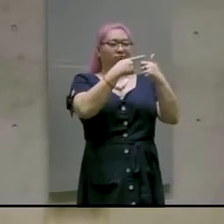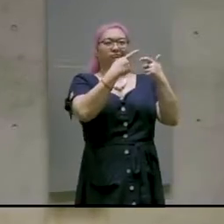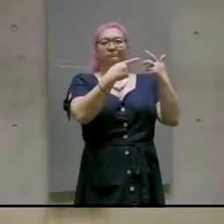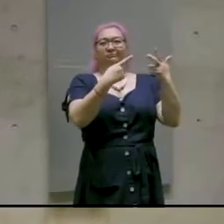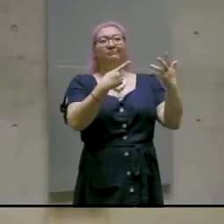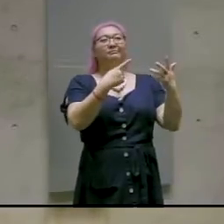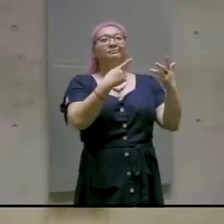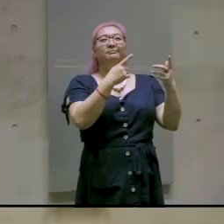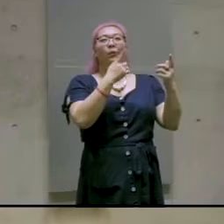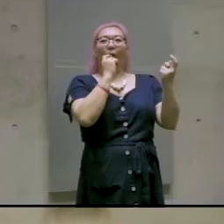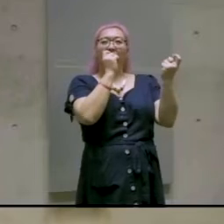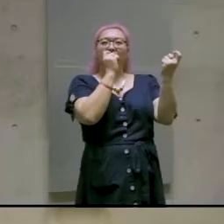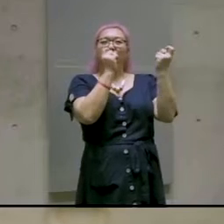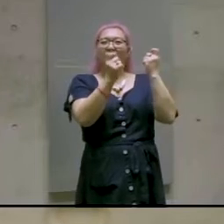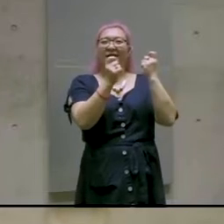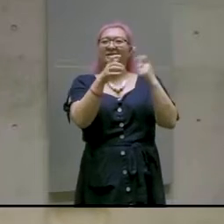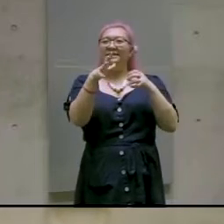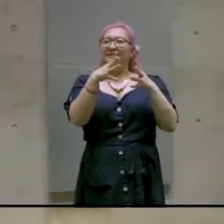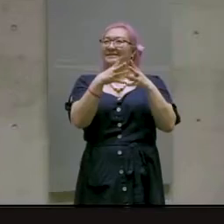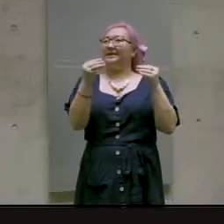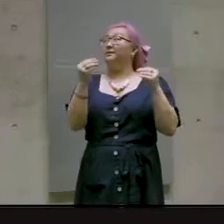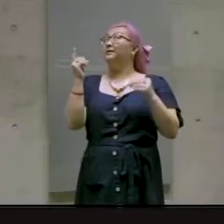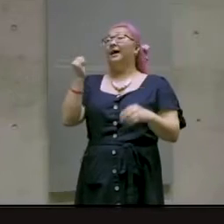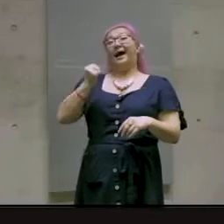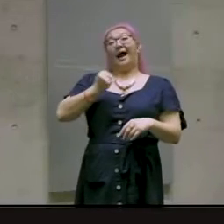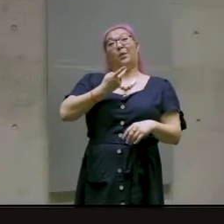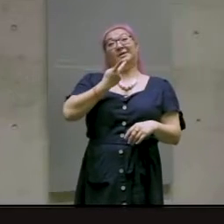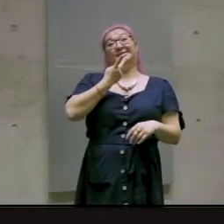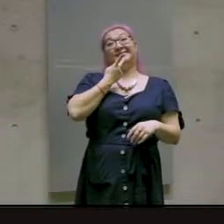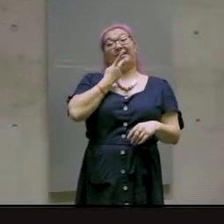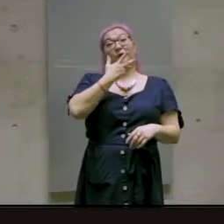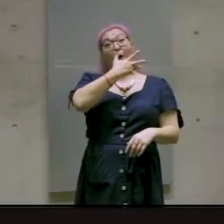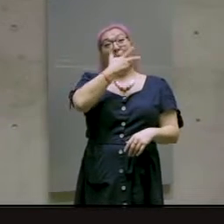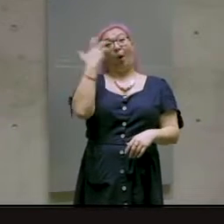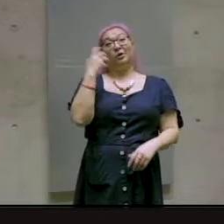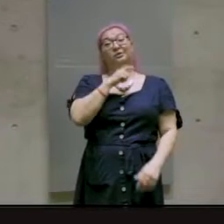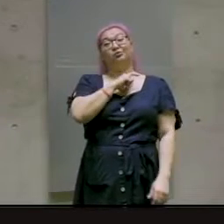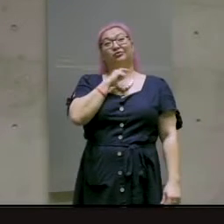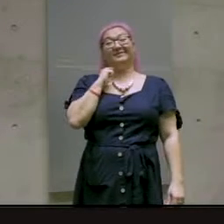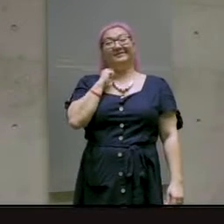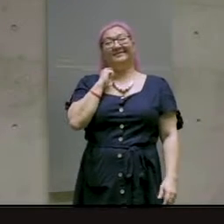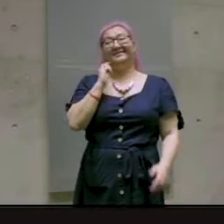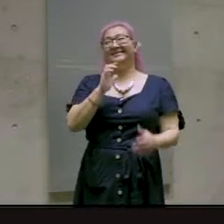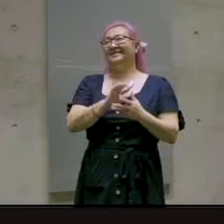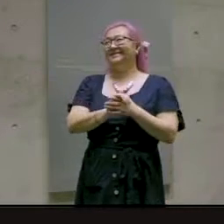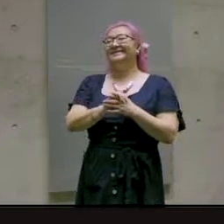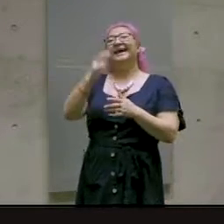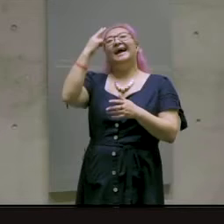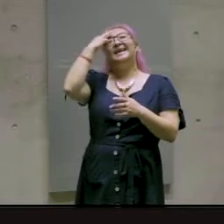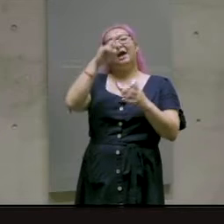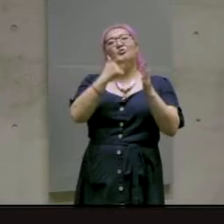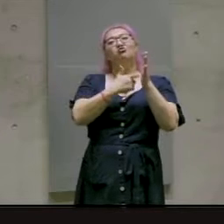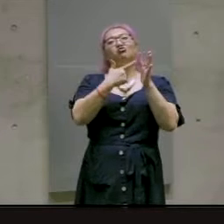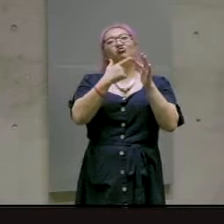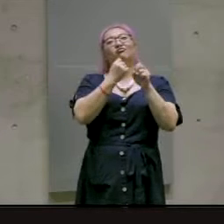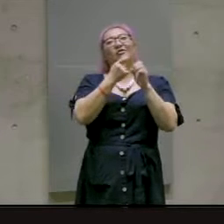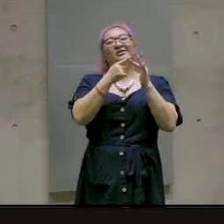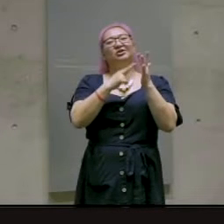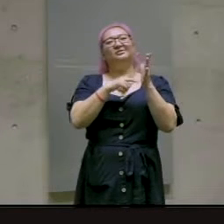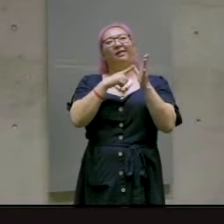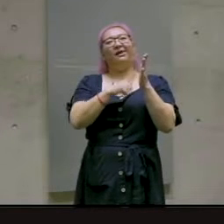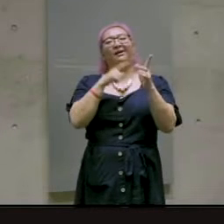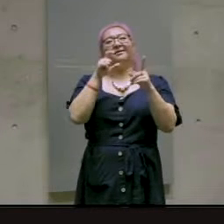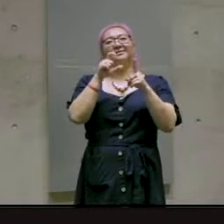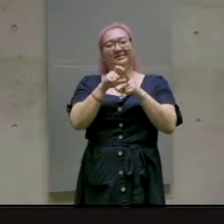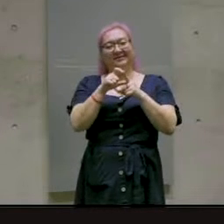out. This is our second hot priest of the talk. His name is Reginald. He's the Bishop of Southwark